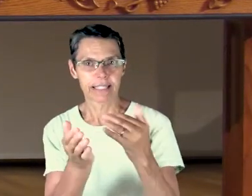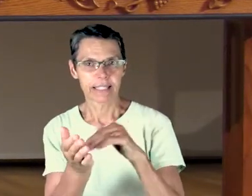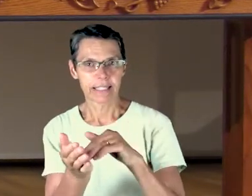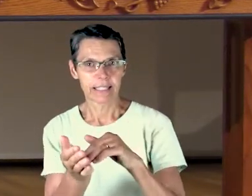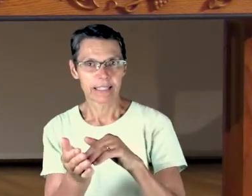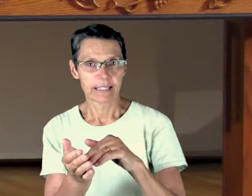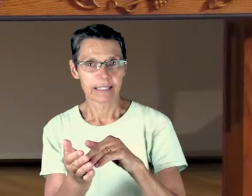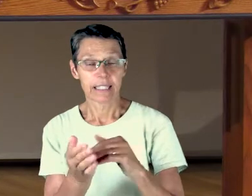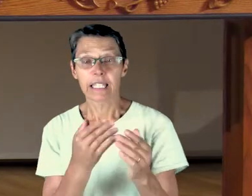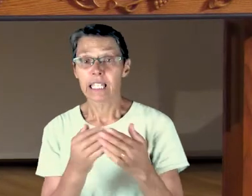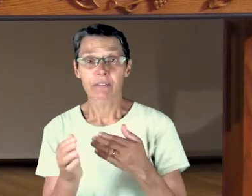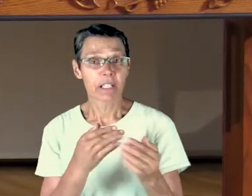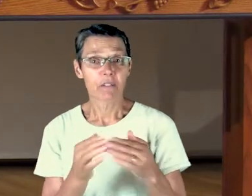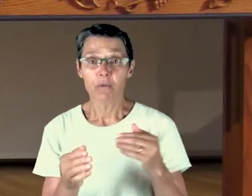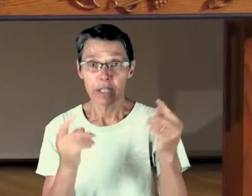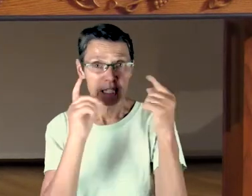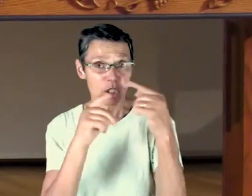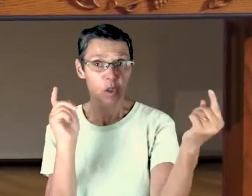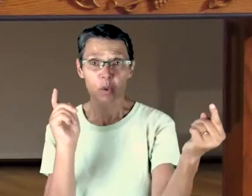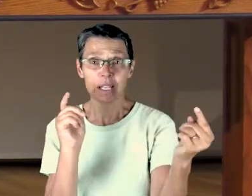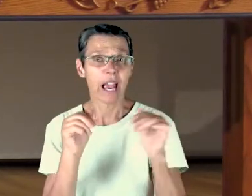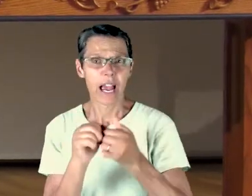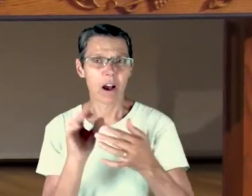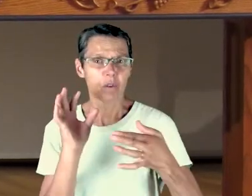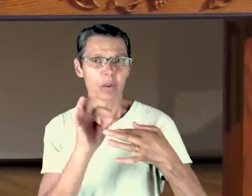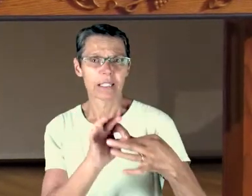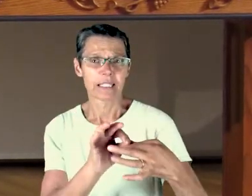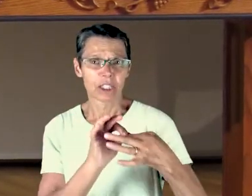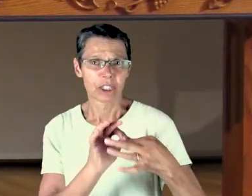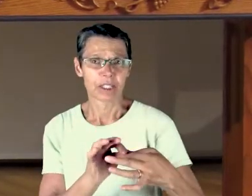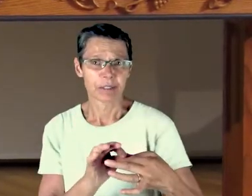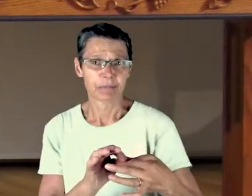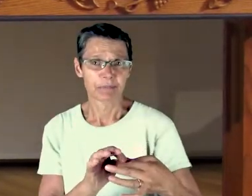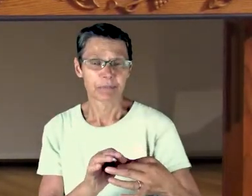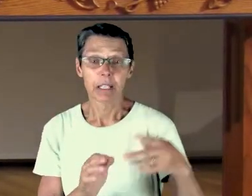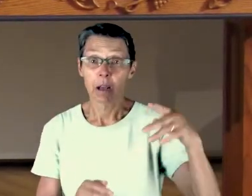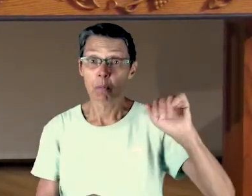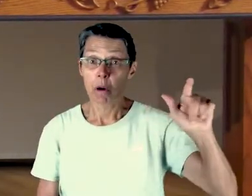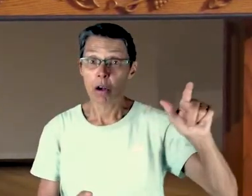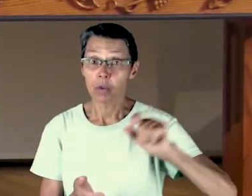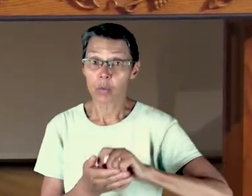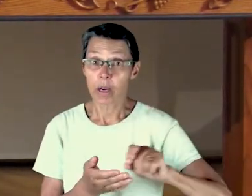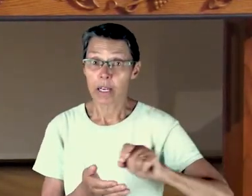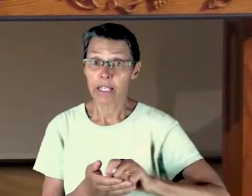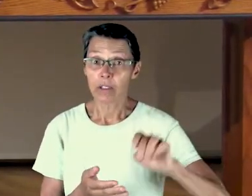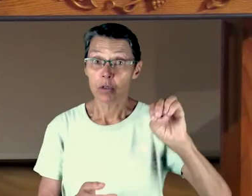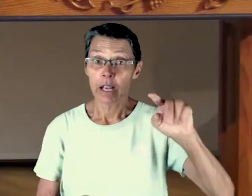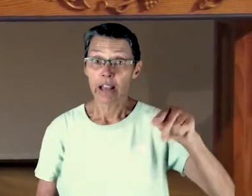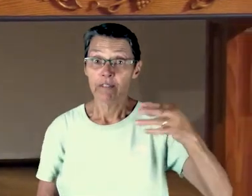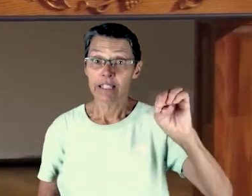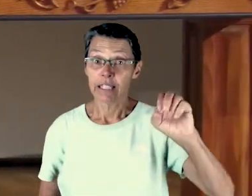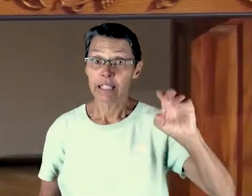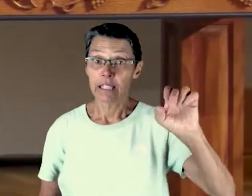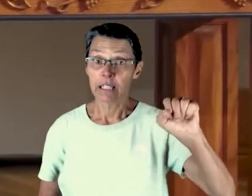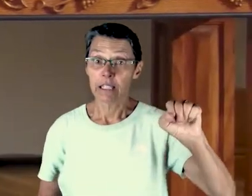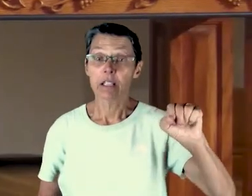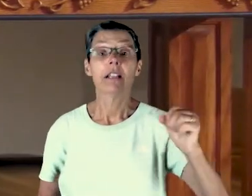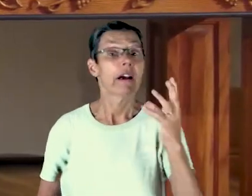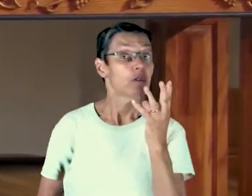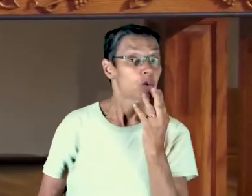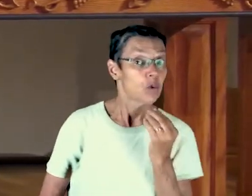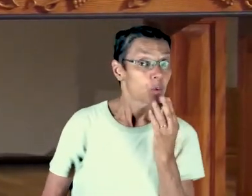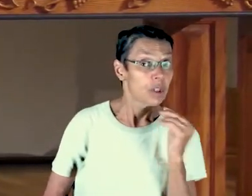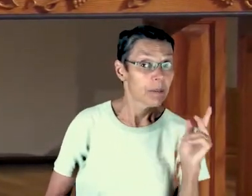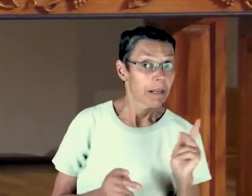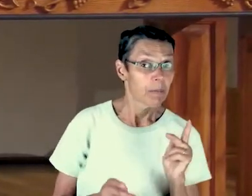across divisions. Paul is talking to those who are Jewish and those who are Gentile, where there has been a wall, or there's been a